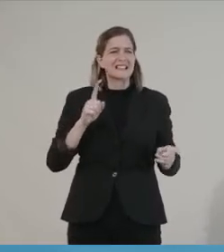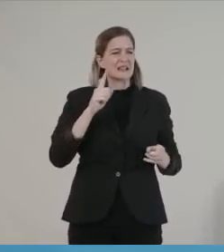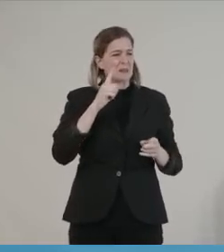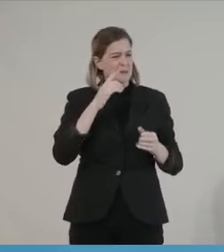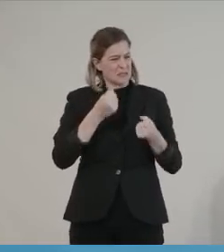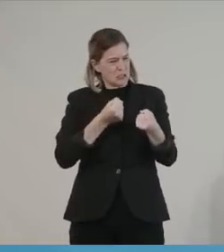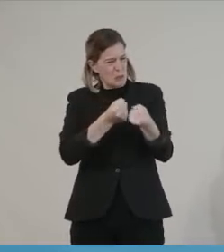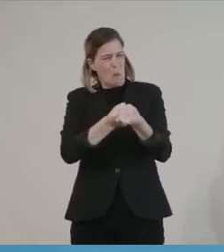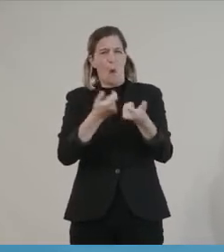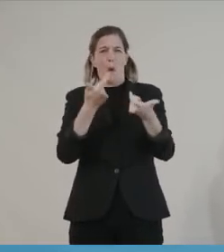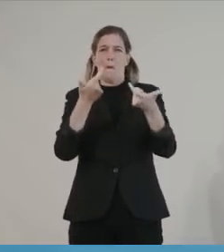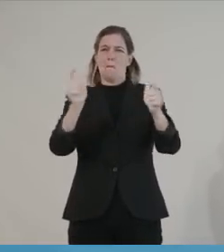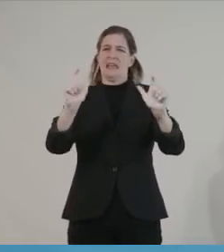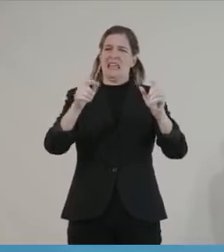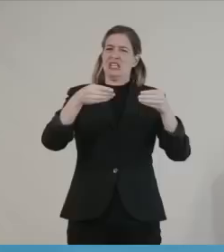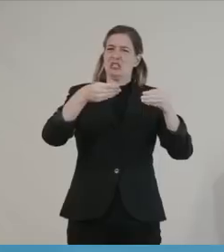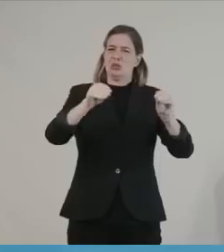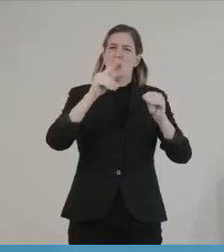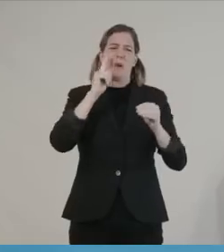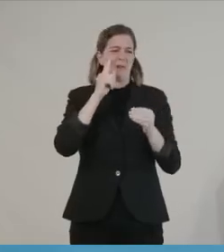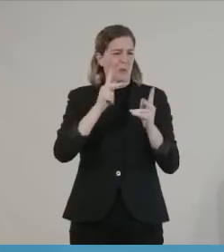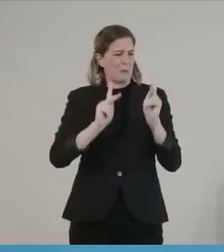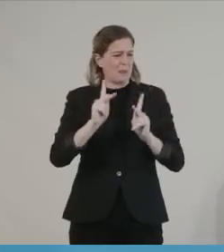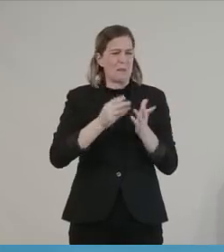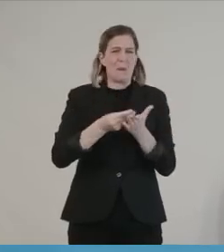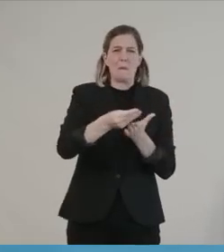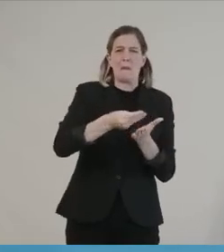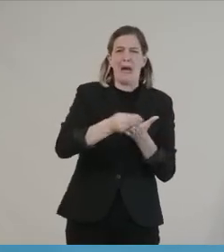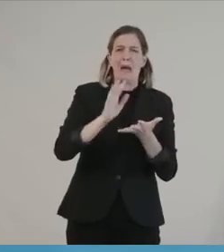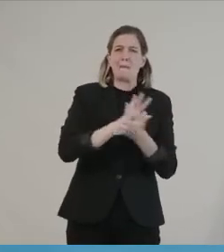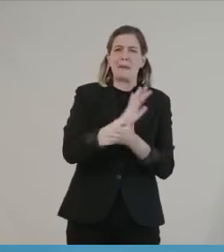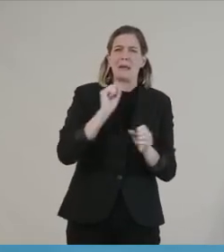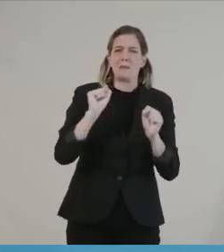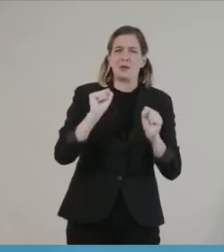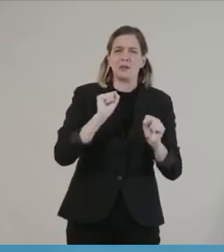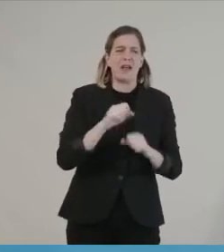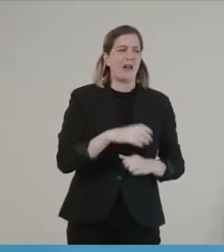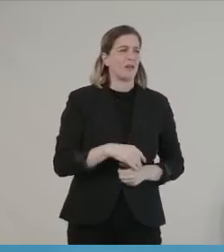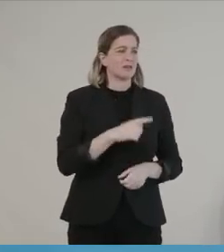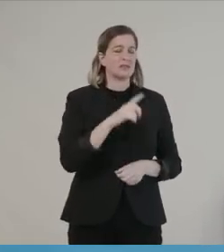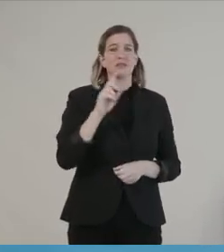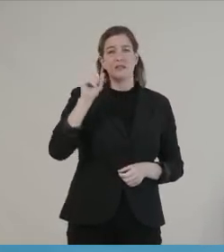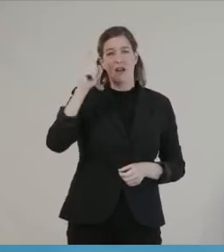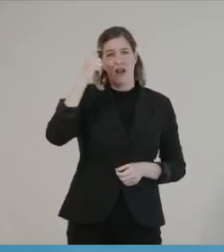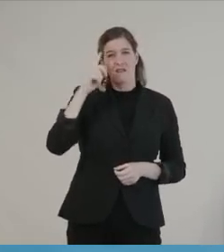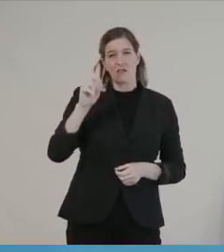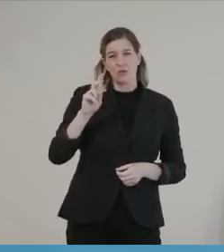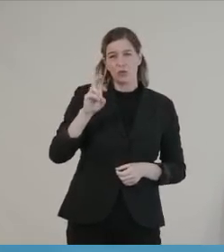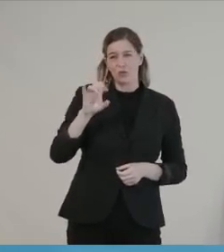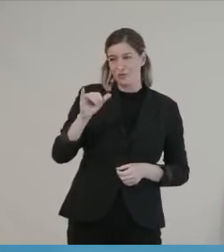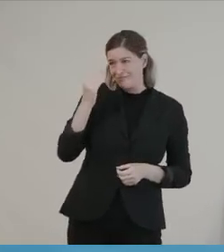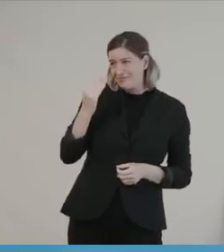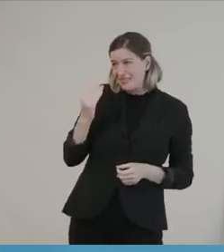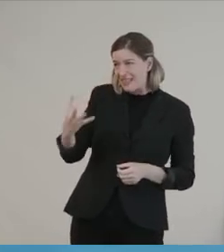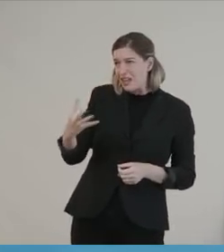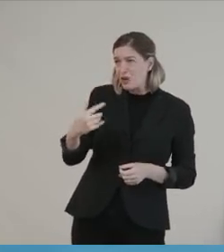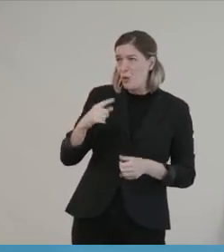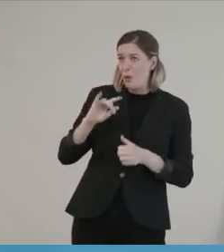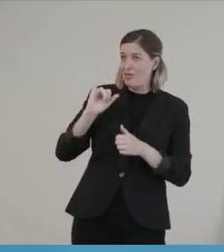first I want to say, Howie, that's where I came from. I mean, before I ran for office, I was a small business